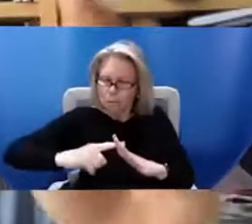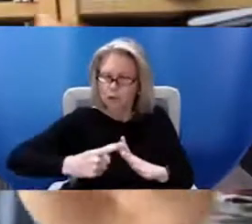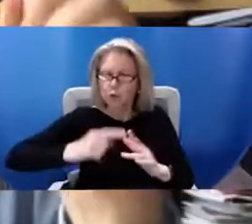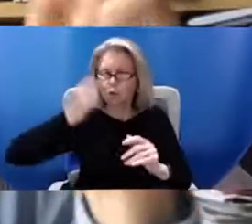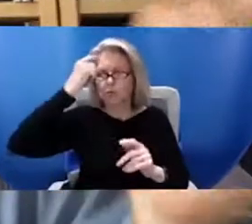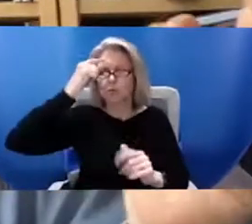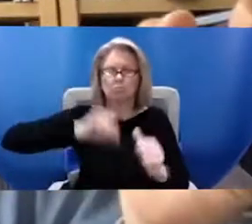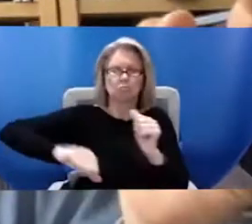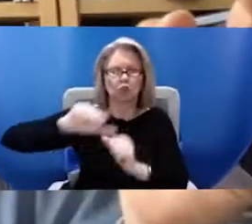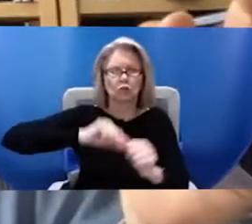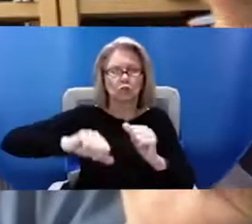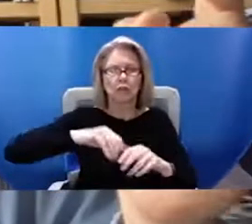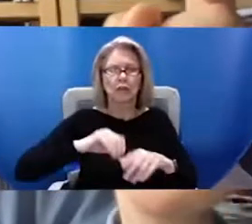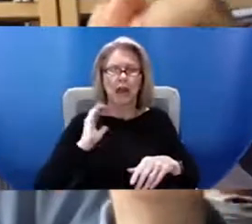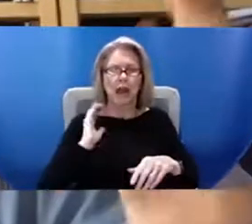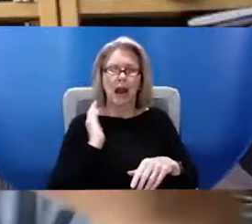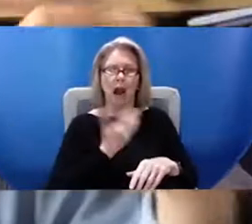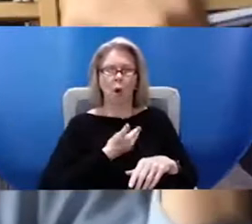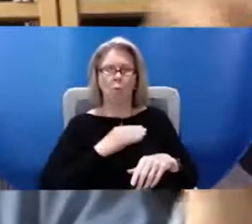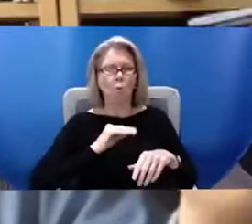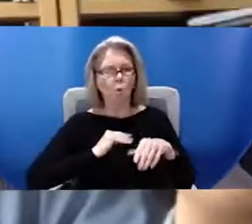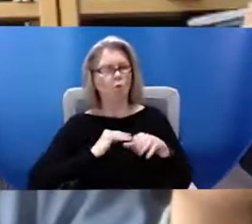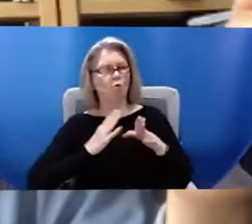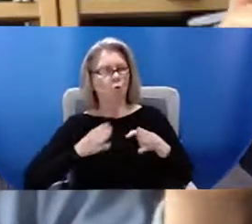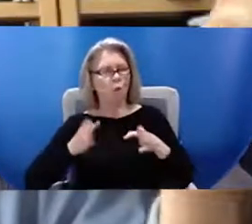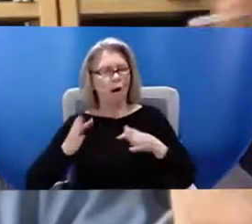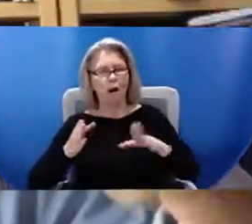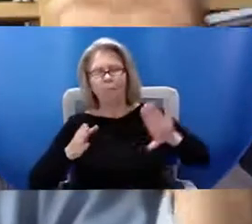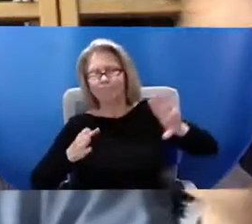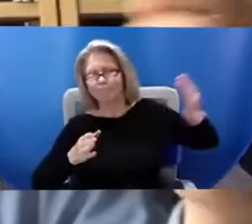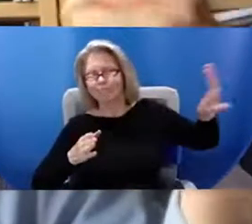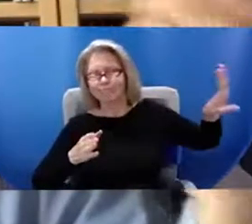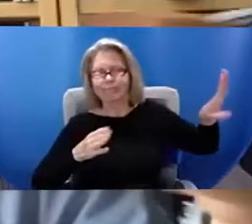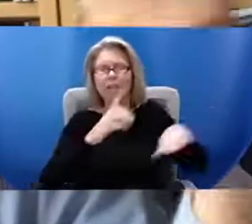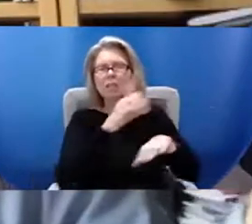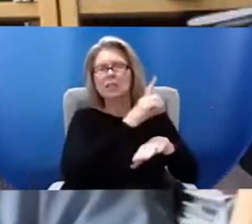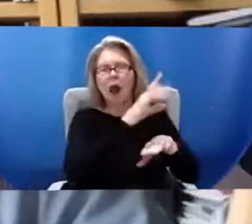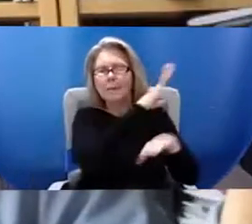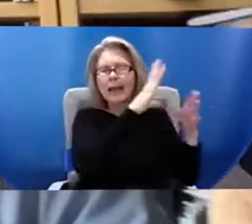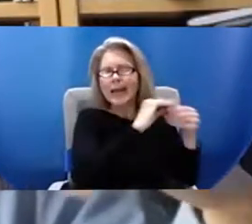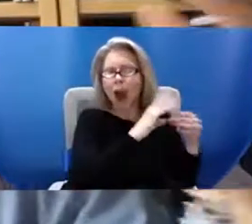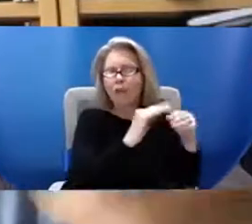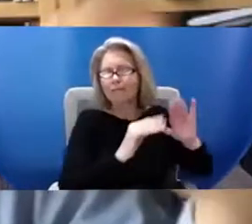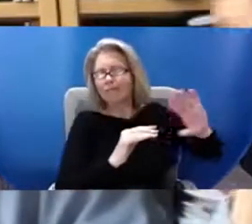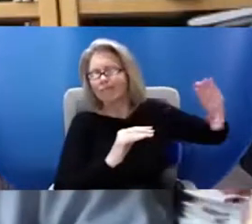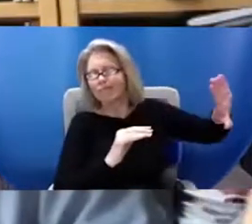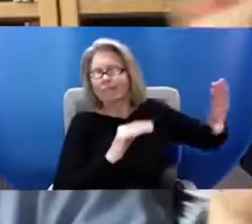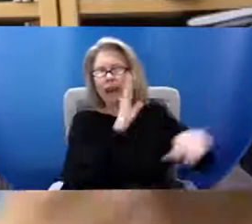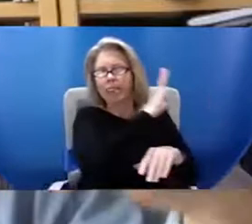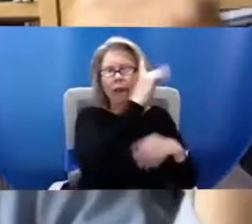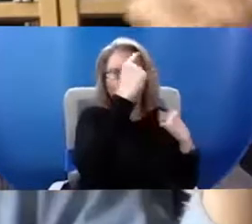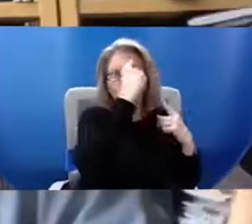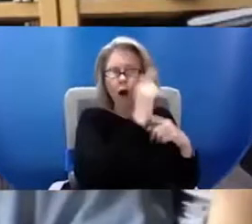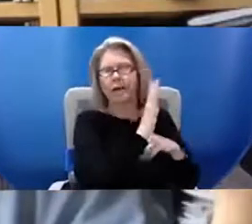to understand each other in our own terms, beyond the dominant narrative, beyond the dominant